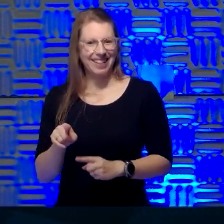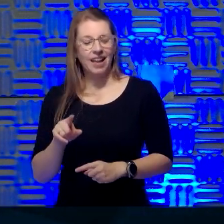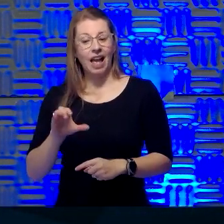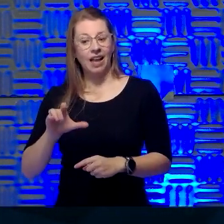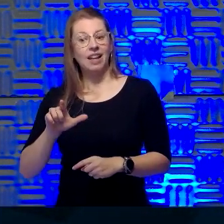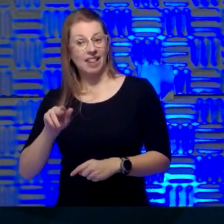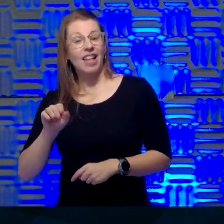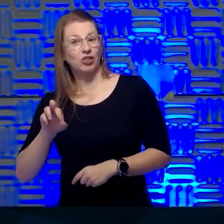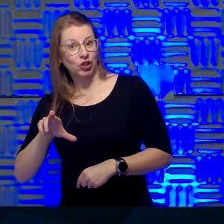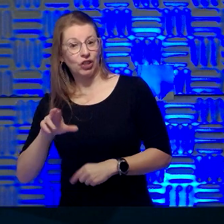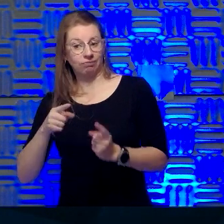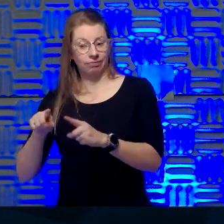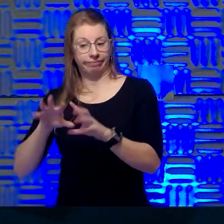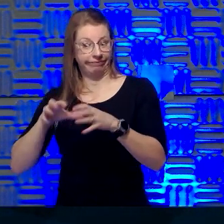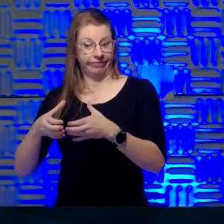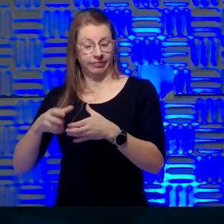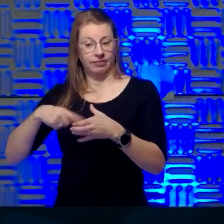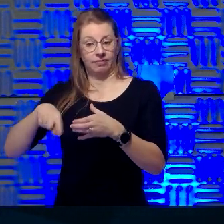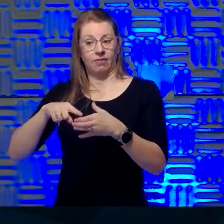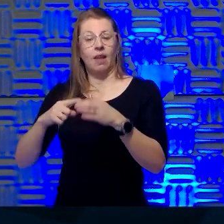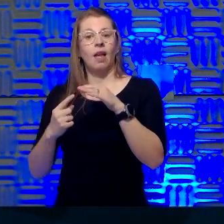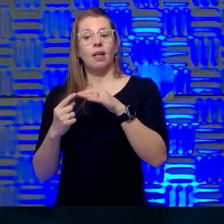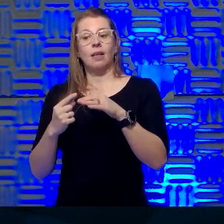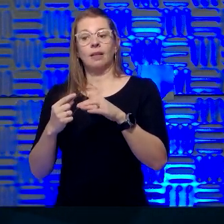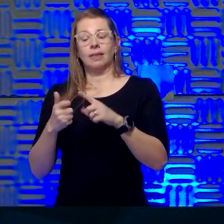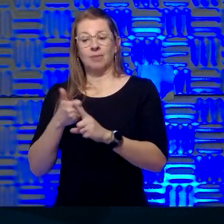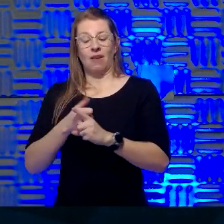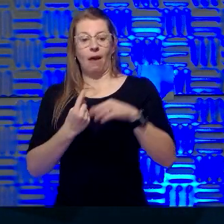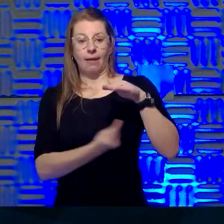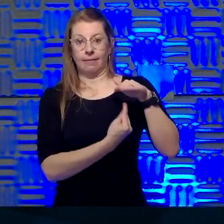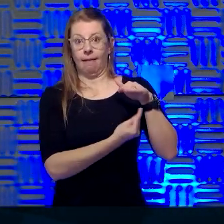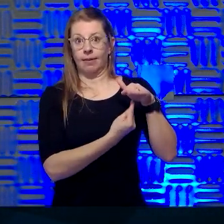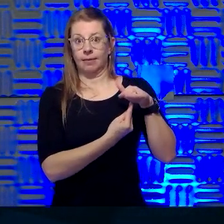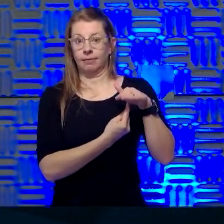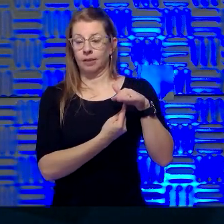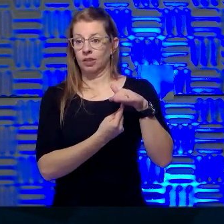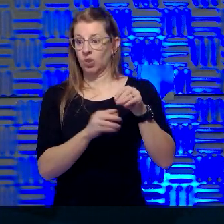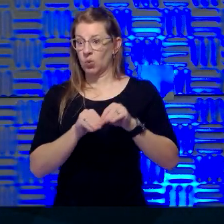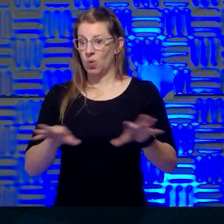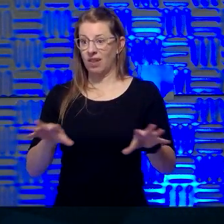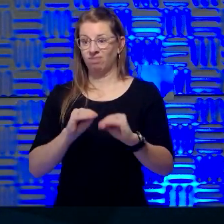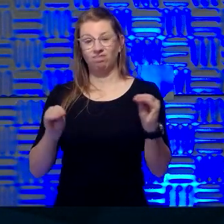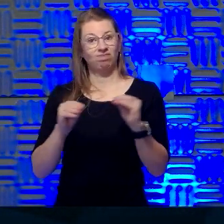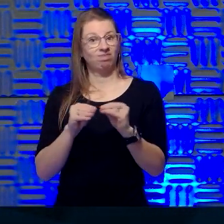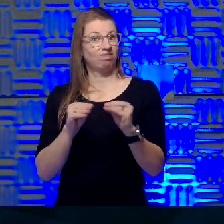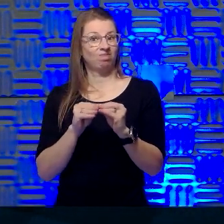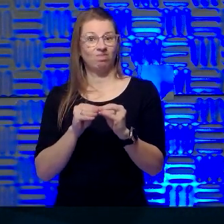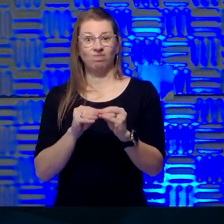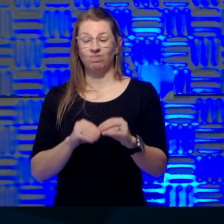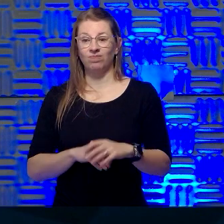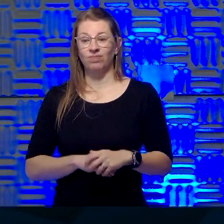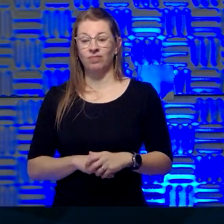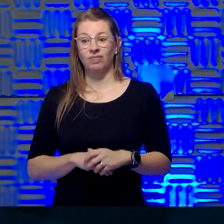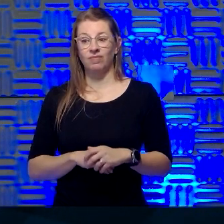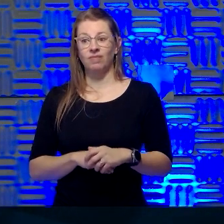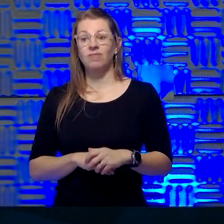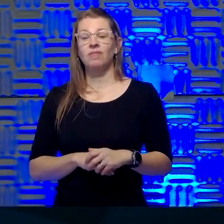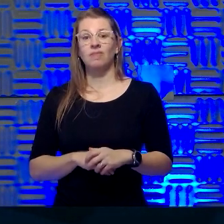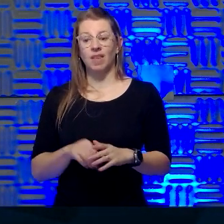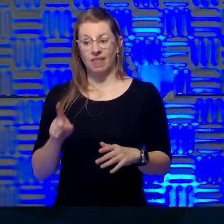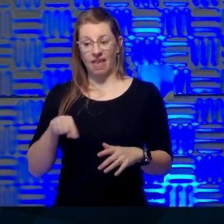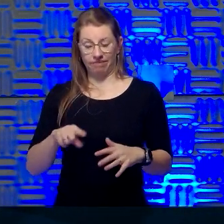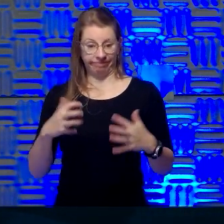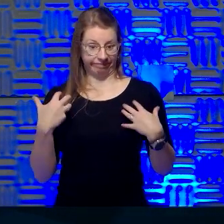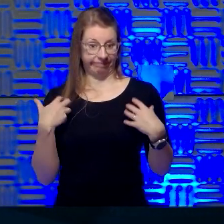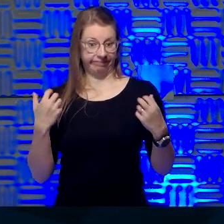and luckily they self-isolated. And so we haven't had any more spread of it since those folks all got better and back to